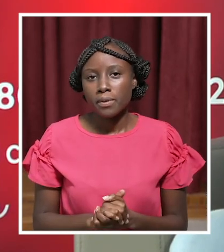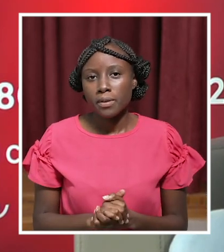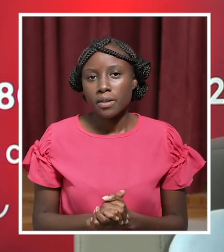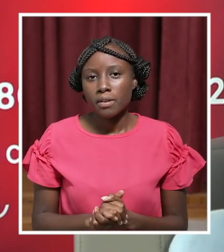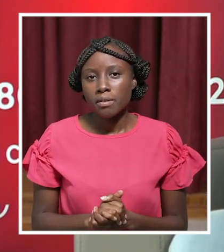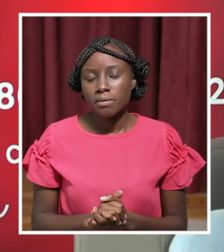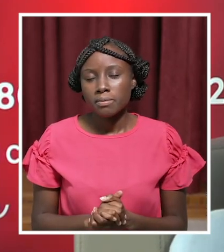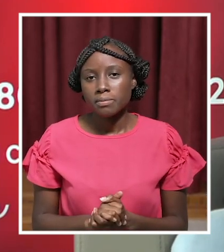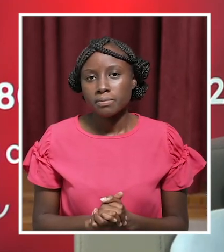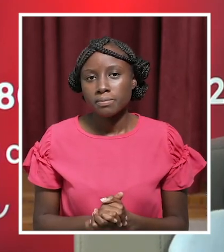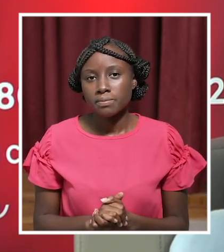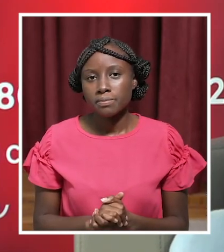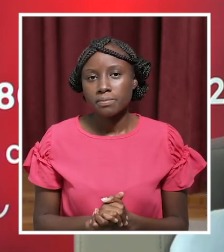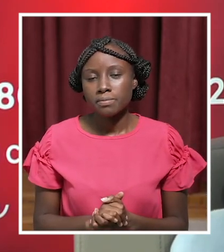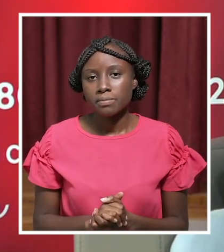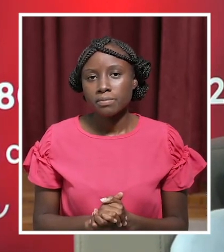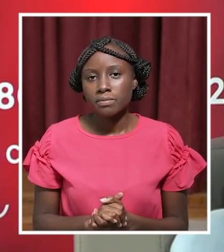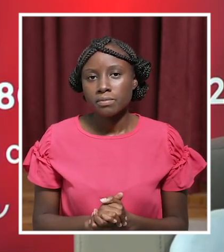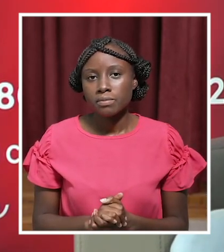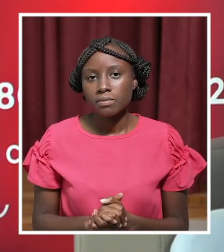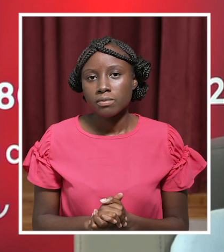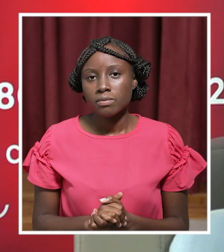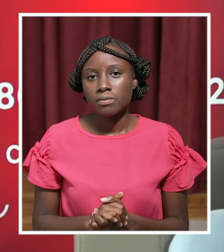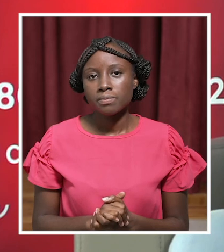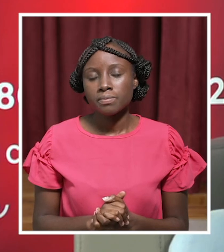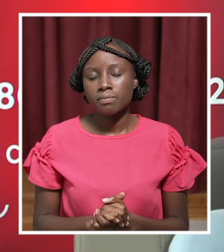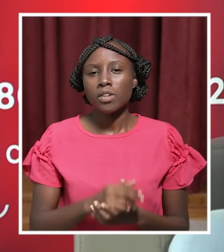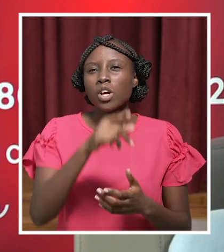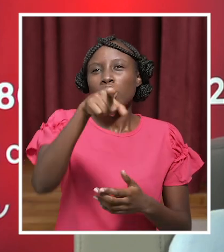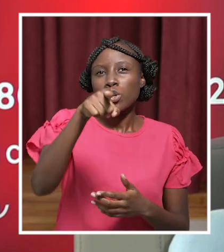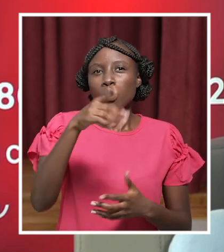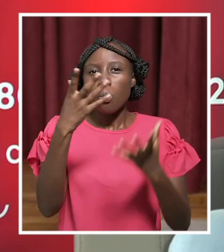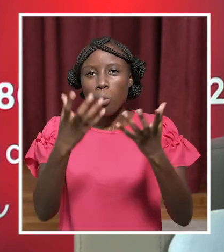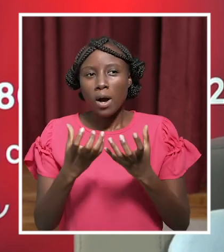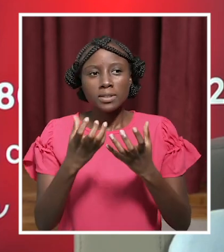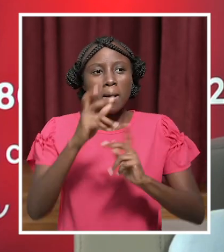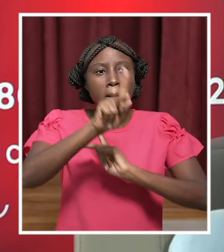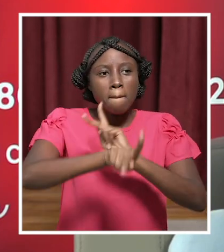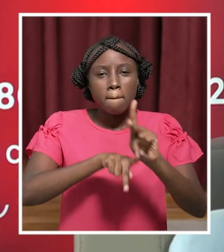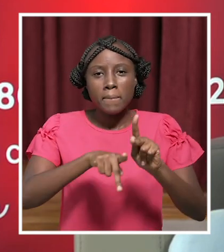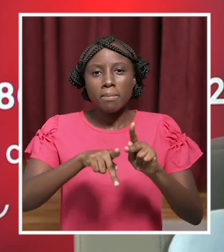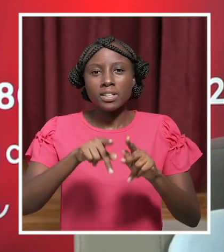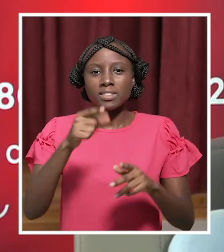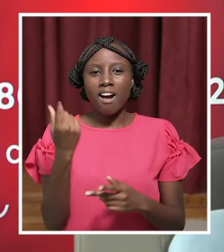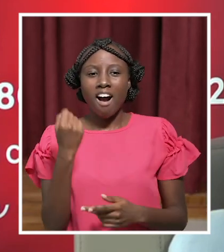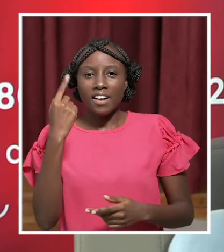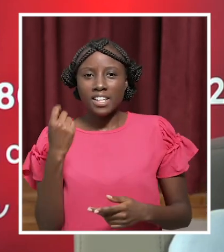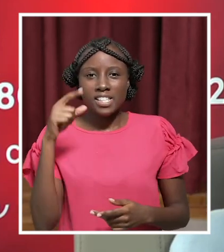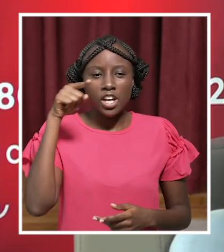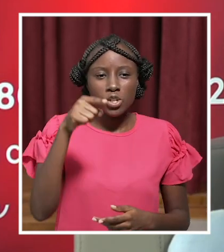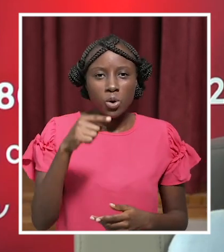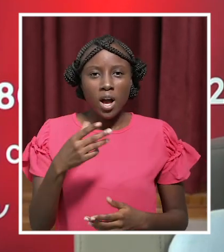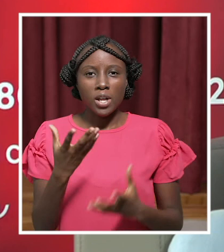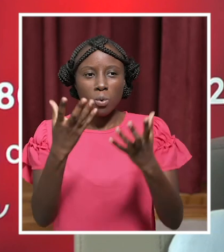have a need for people around us to understand us a little more and not necessarily bring us down to say, hey,